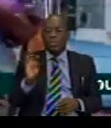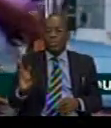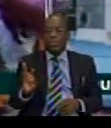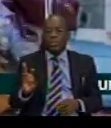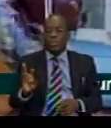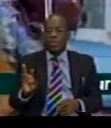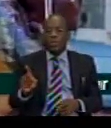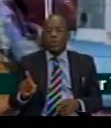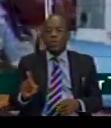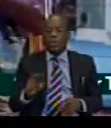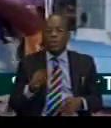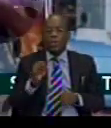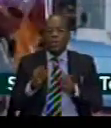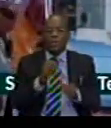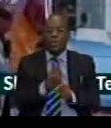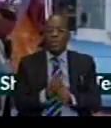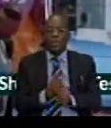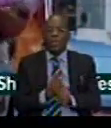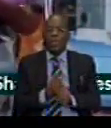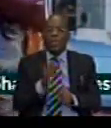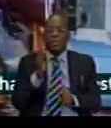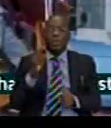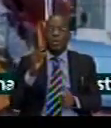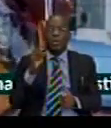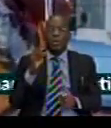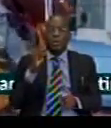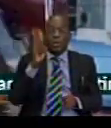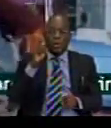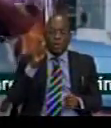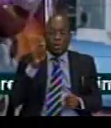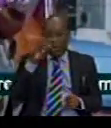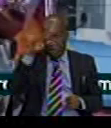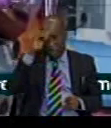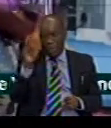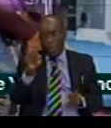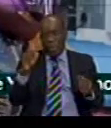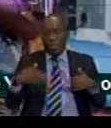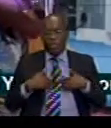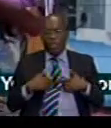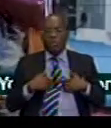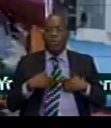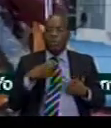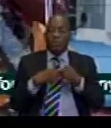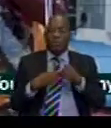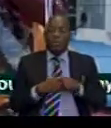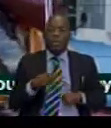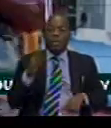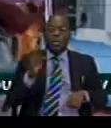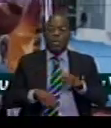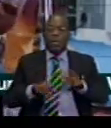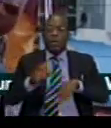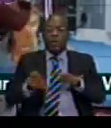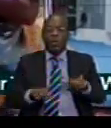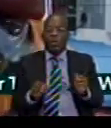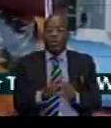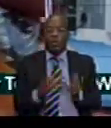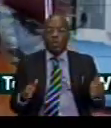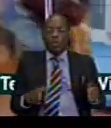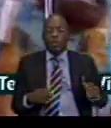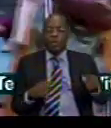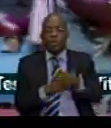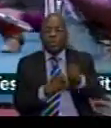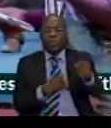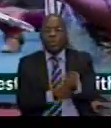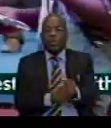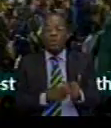not possible for him to walk without a crutch. But when he came here, the power of God touched him, and he can now walk without his crutch. Praise the